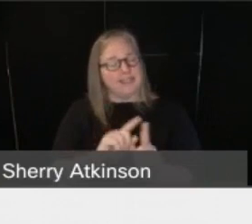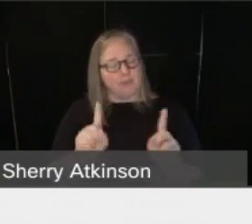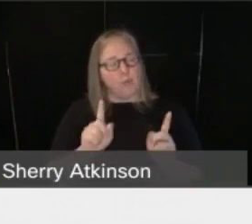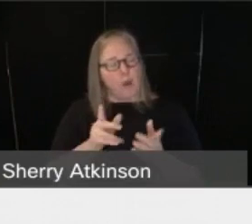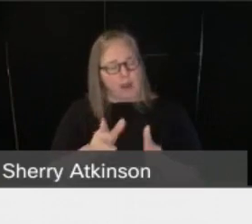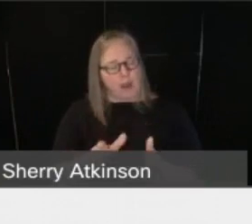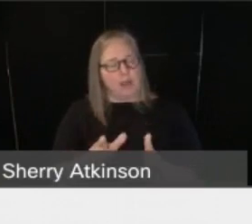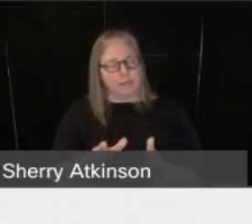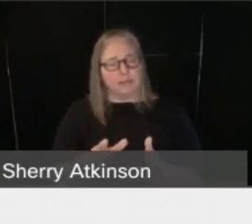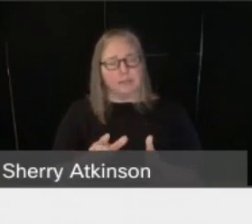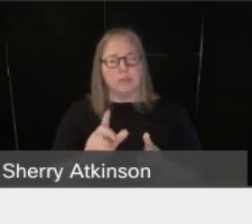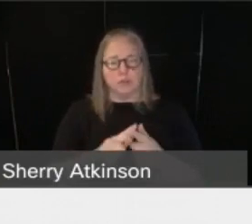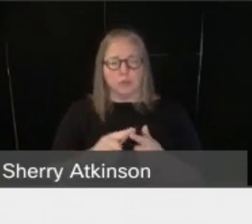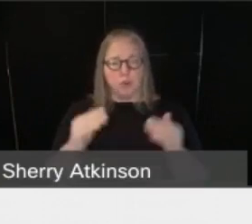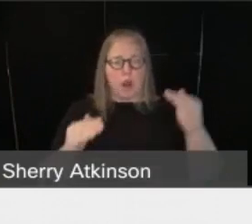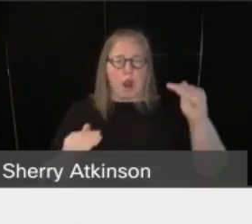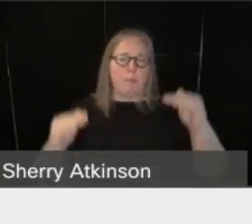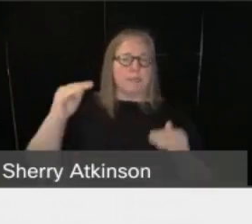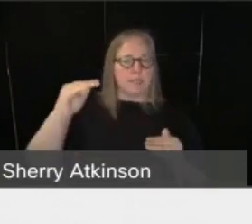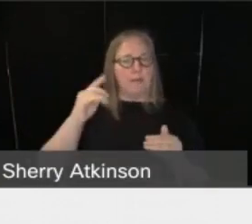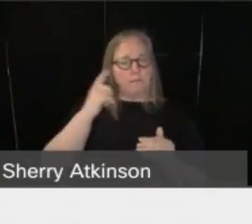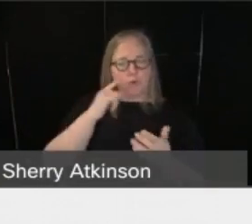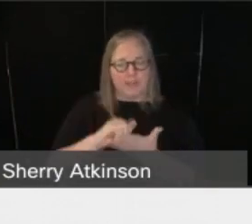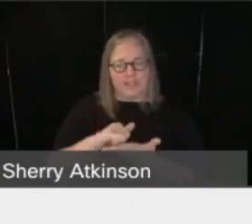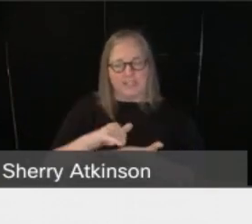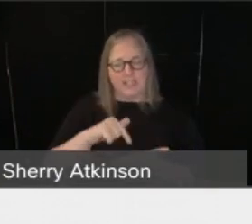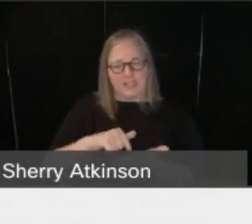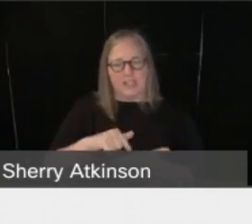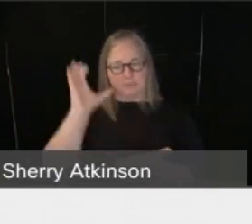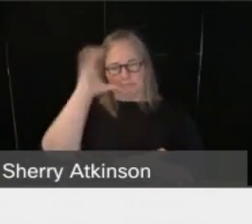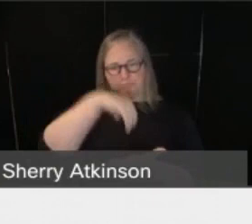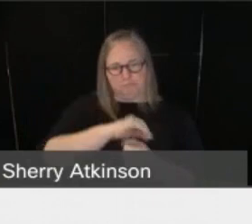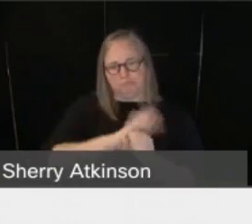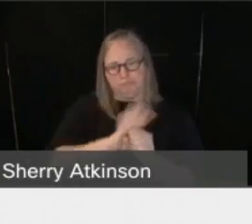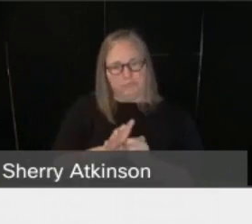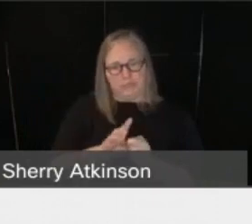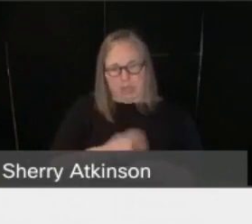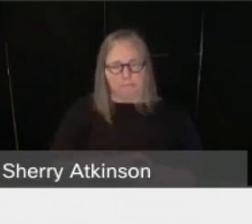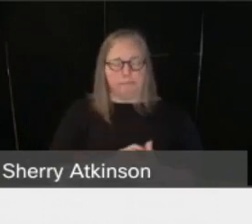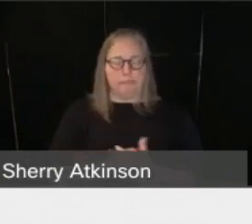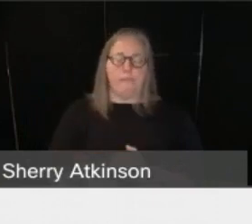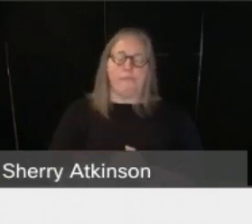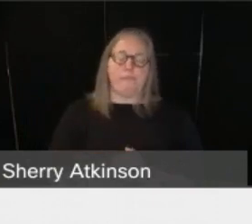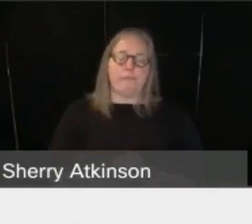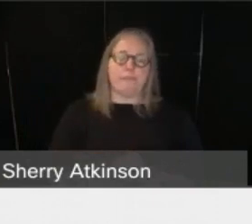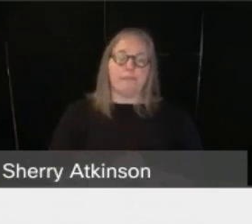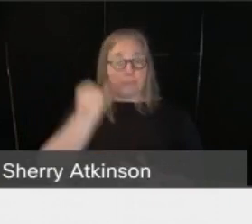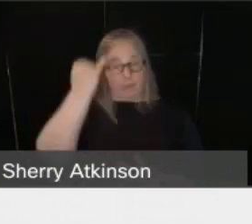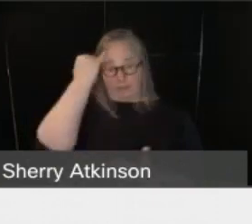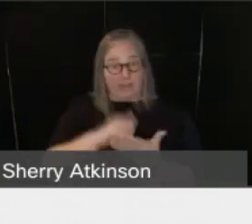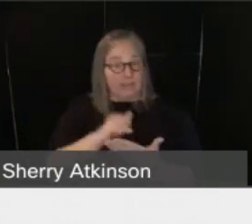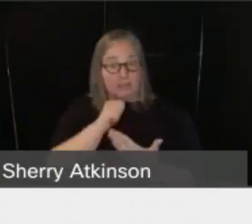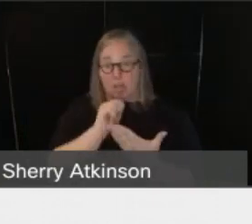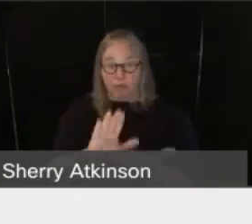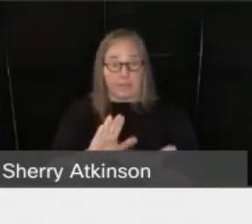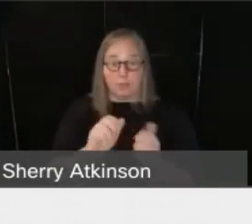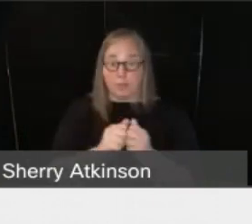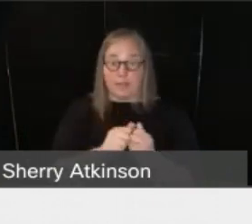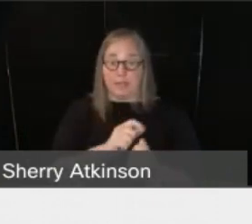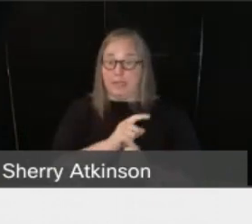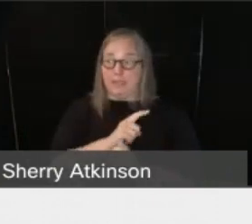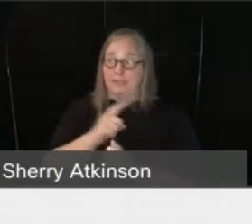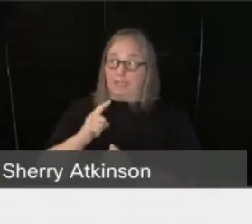to compensate for this aberration. If that is not addressed with legislative